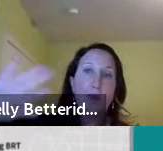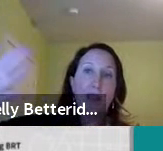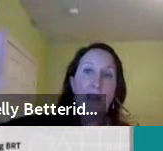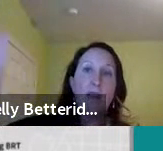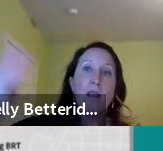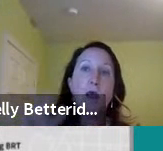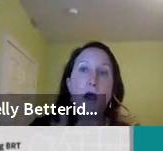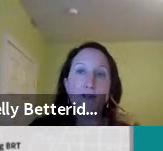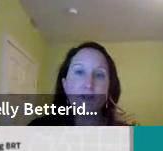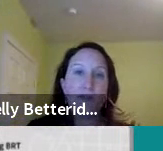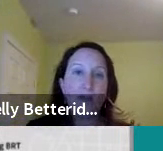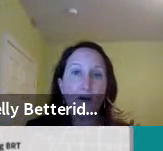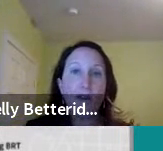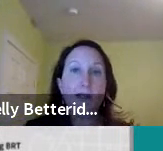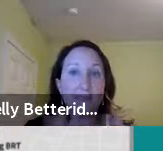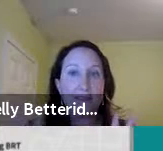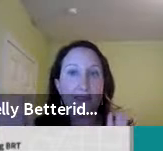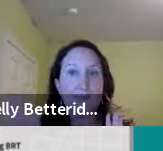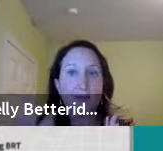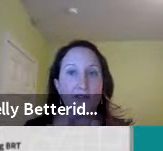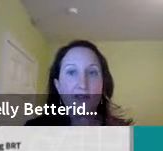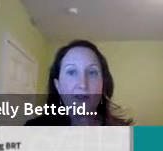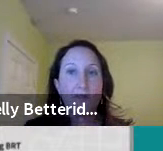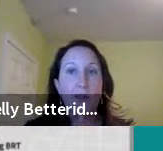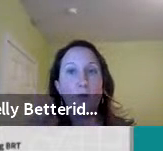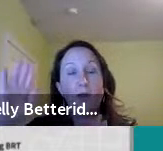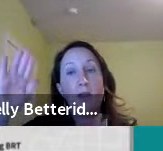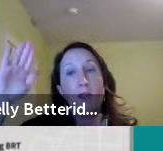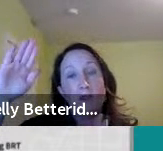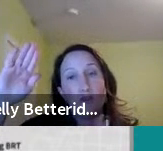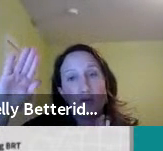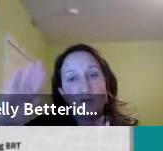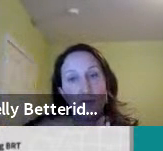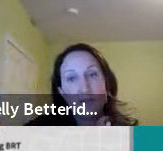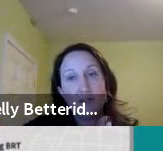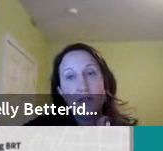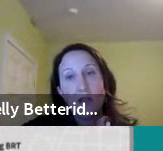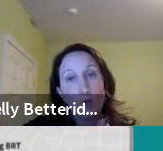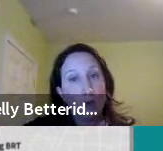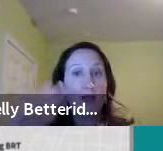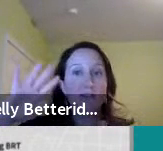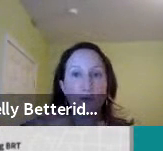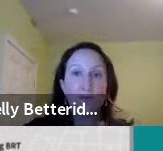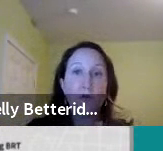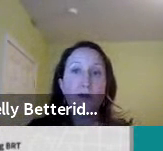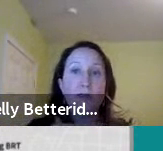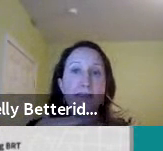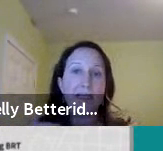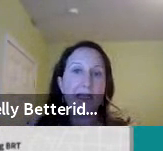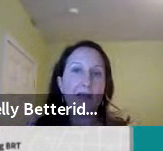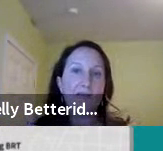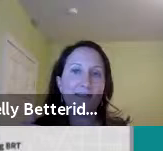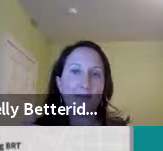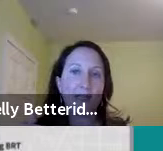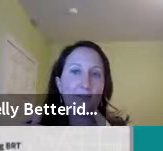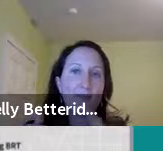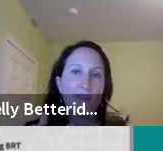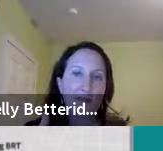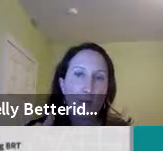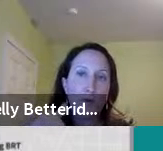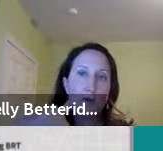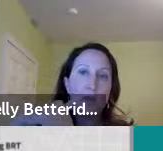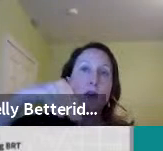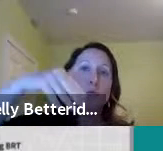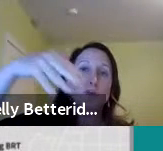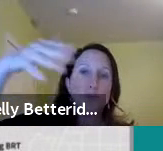then making their way onto their existing service. So they would traverse across the river in a dedicated facility,